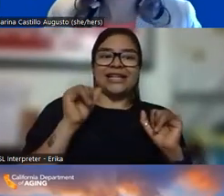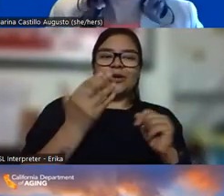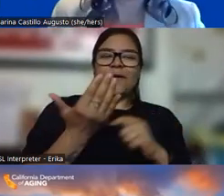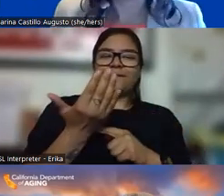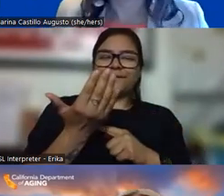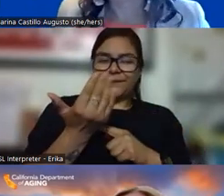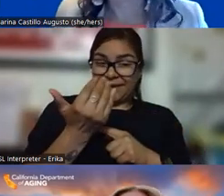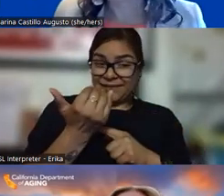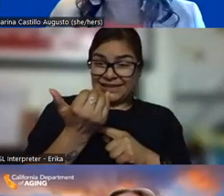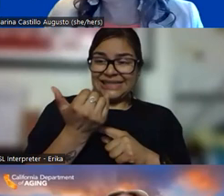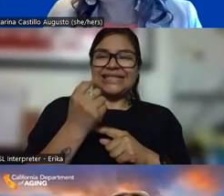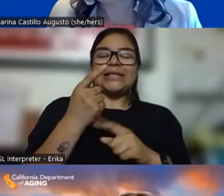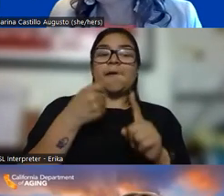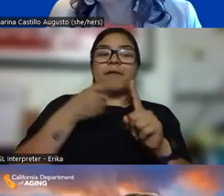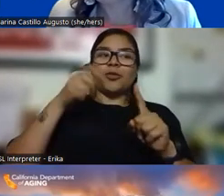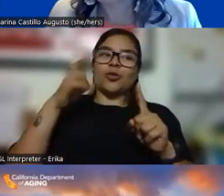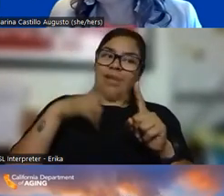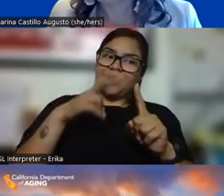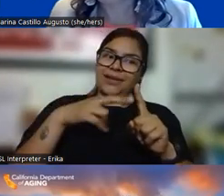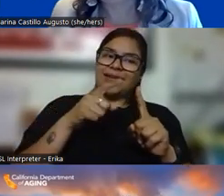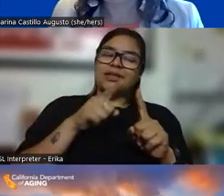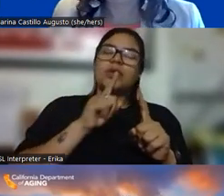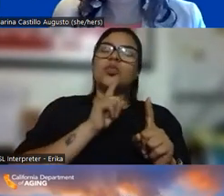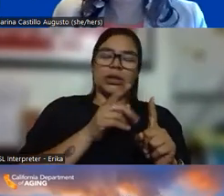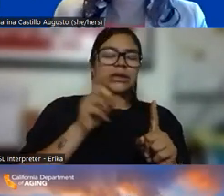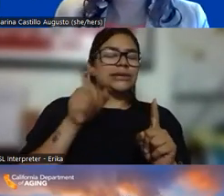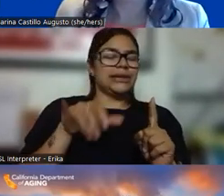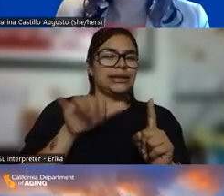15 of those applicants were deserving of the